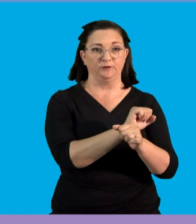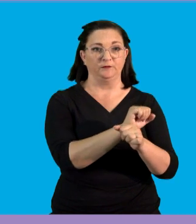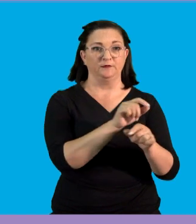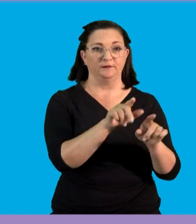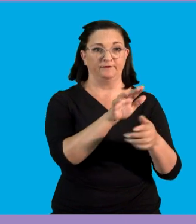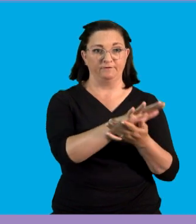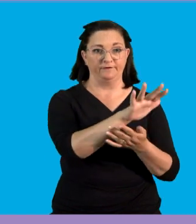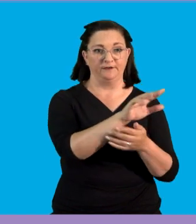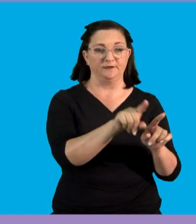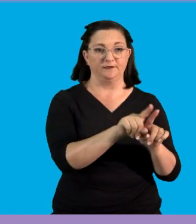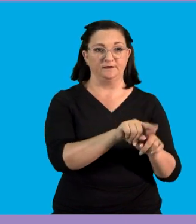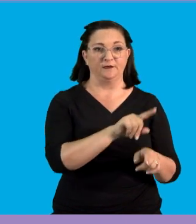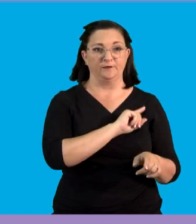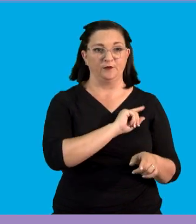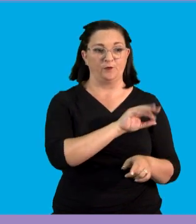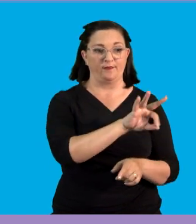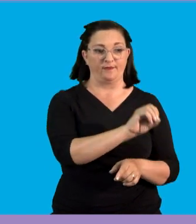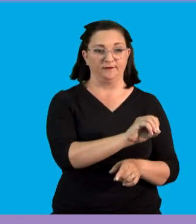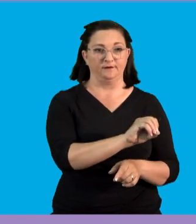as well. That gives us